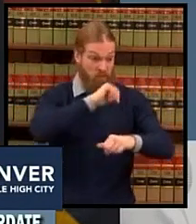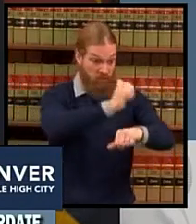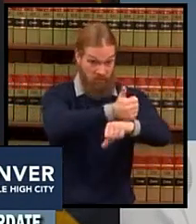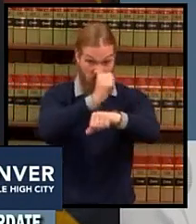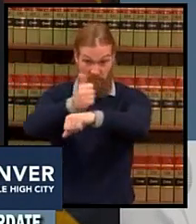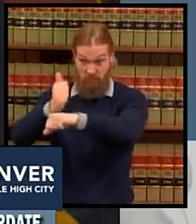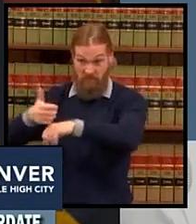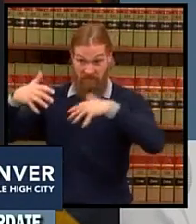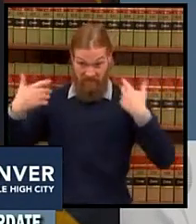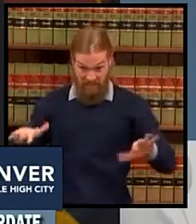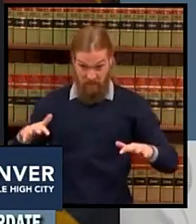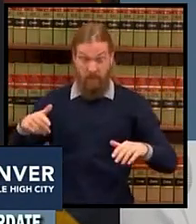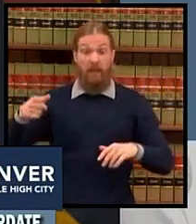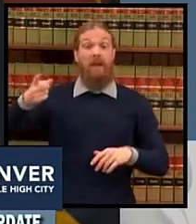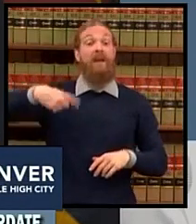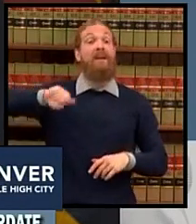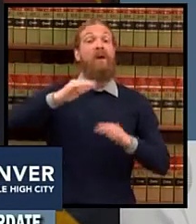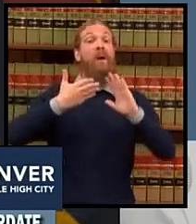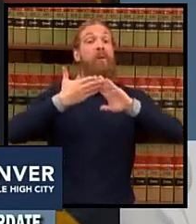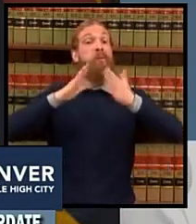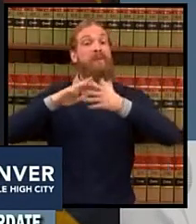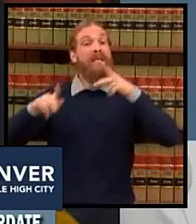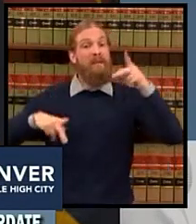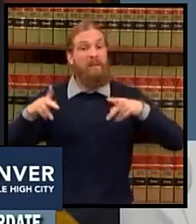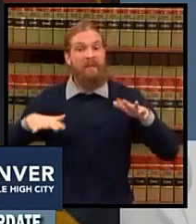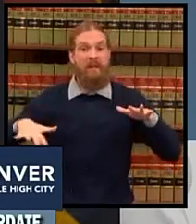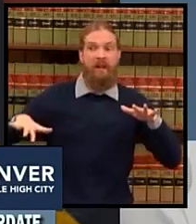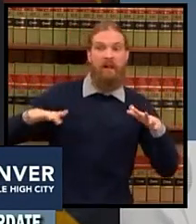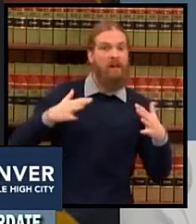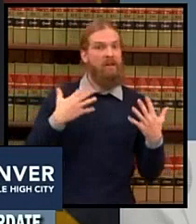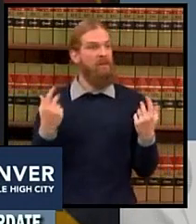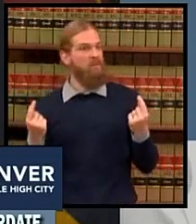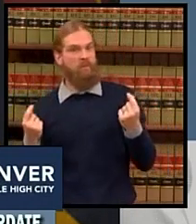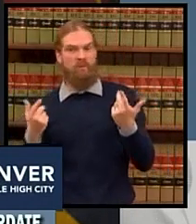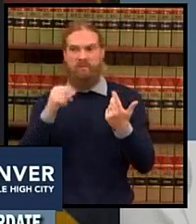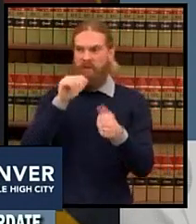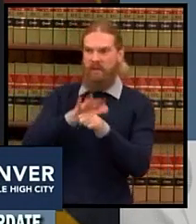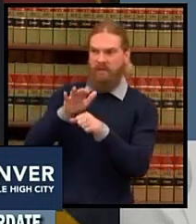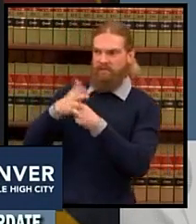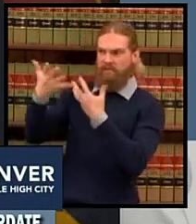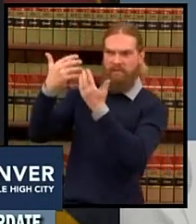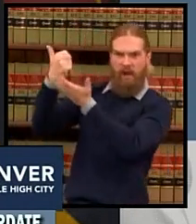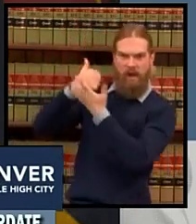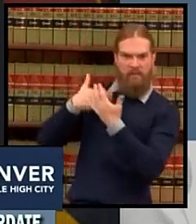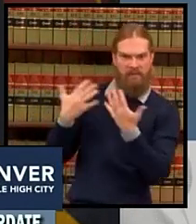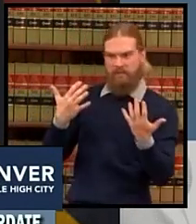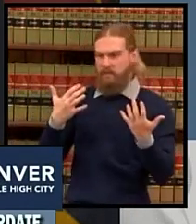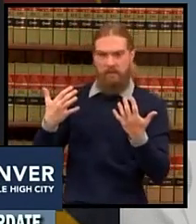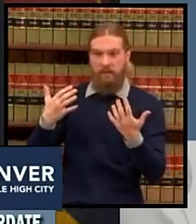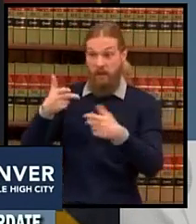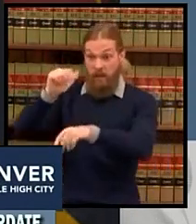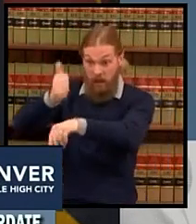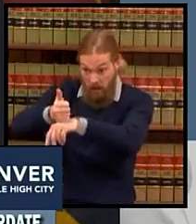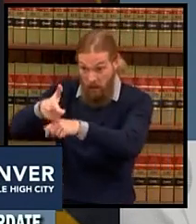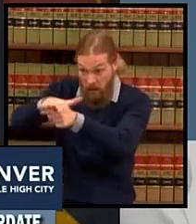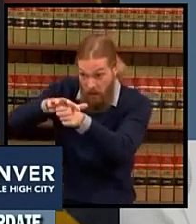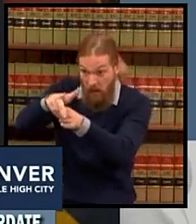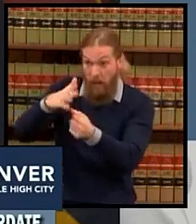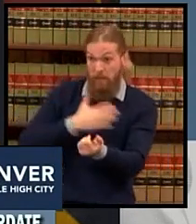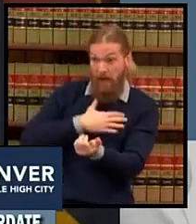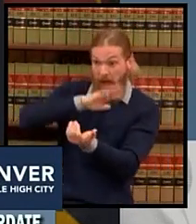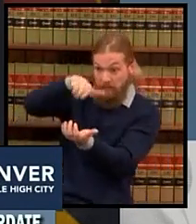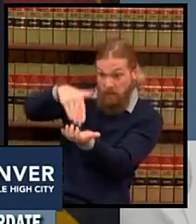that people feel comfortable going to, that are going to be there every day, making sure that people can get shots in their arms. Next slide,